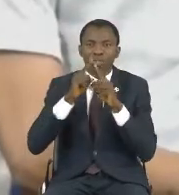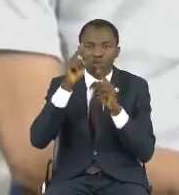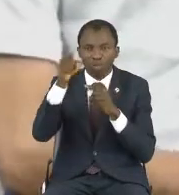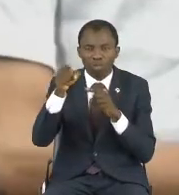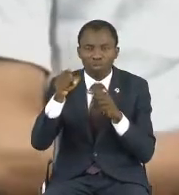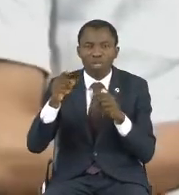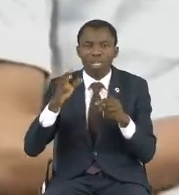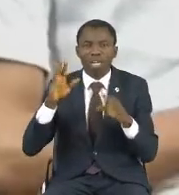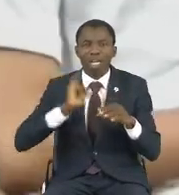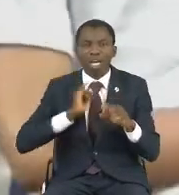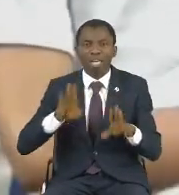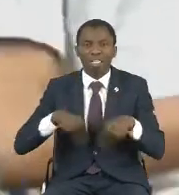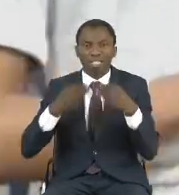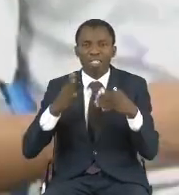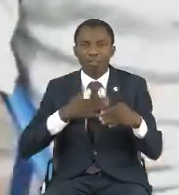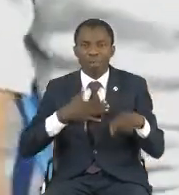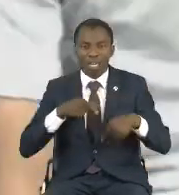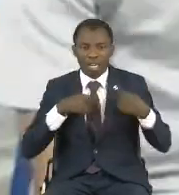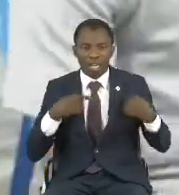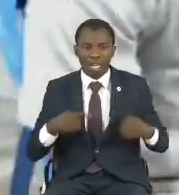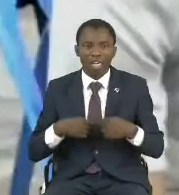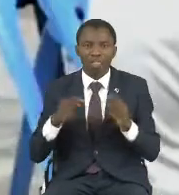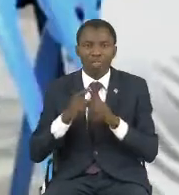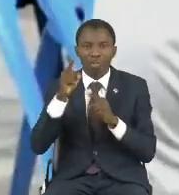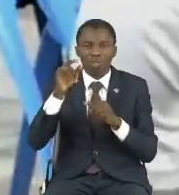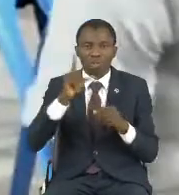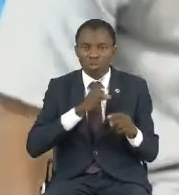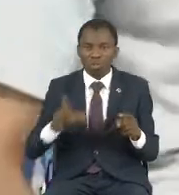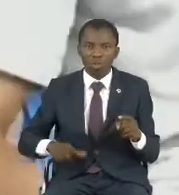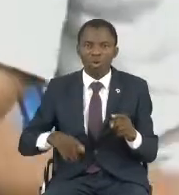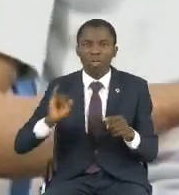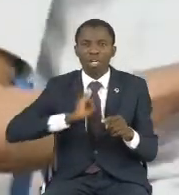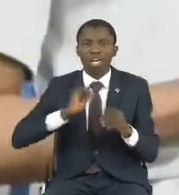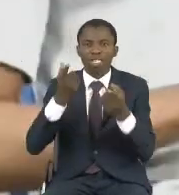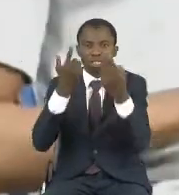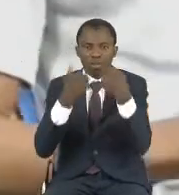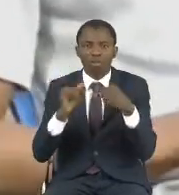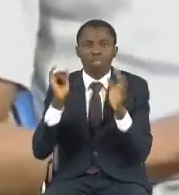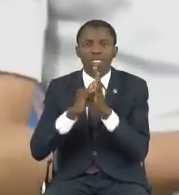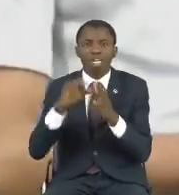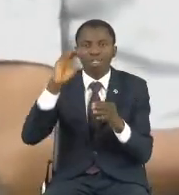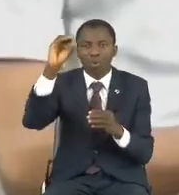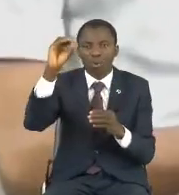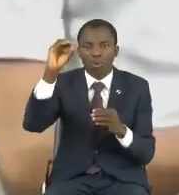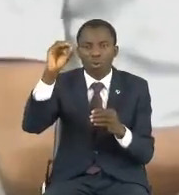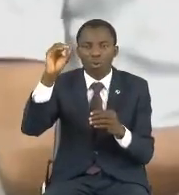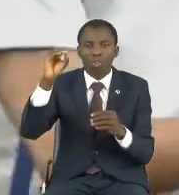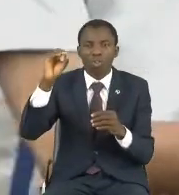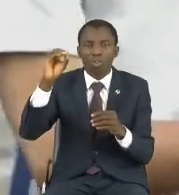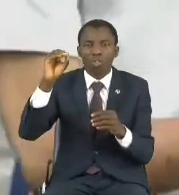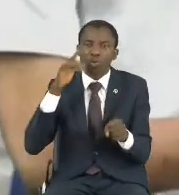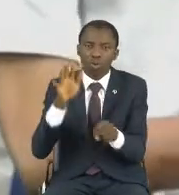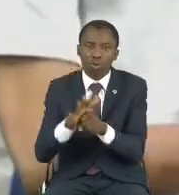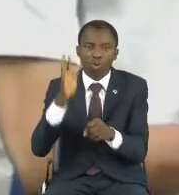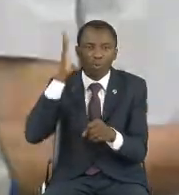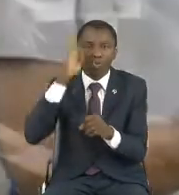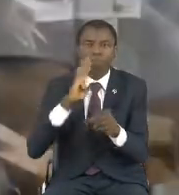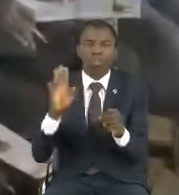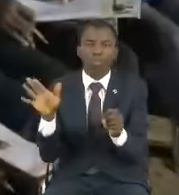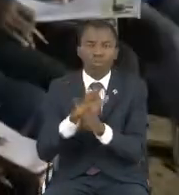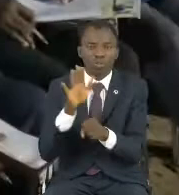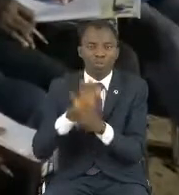you. Lord, I come. Lord, I come. That oath will be fulfilled in your life in